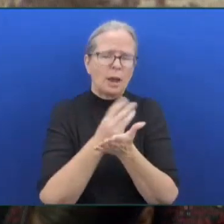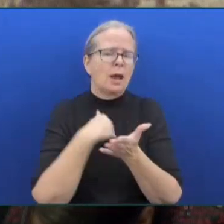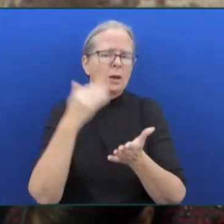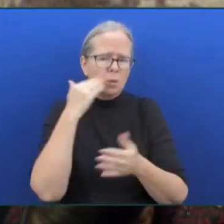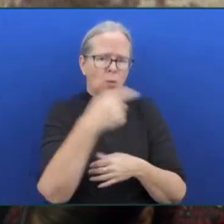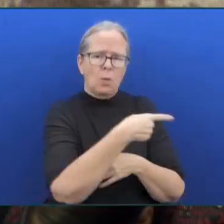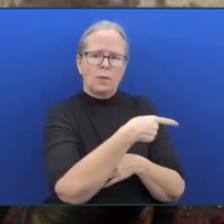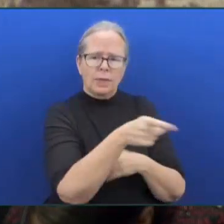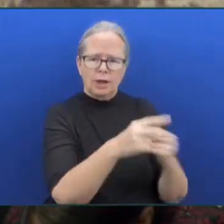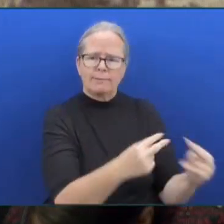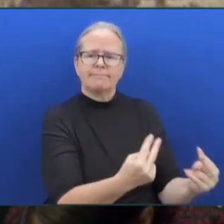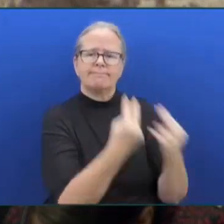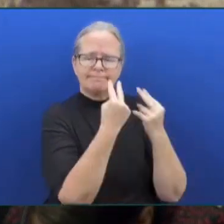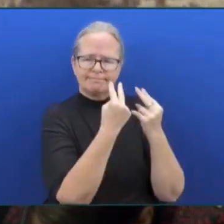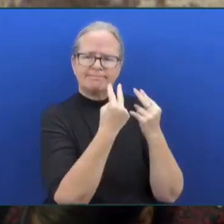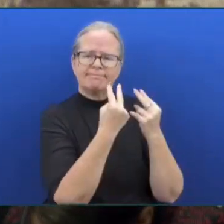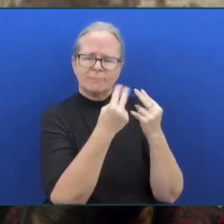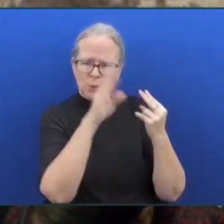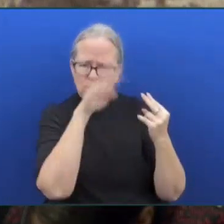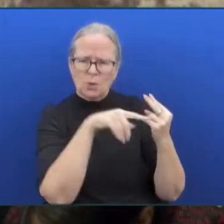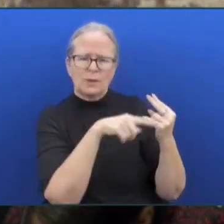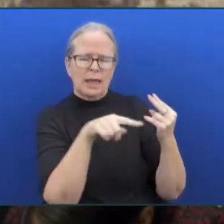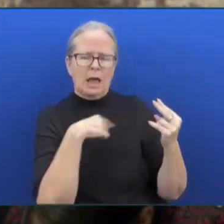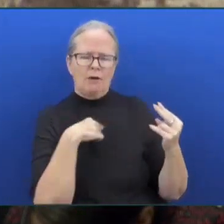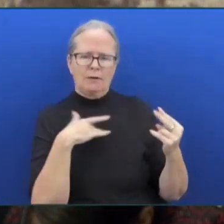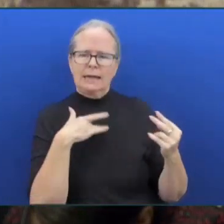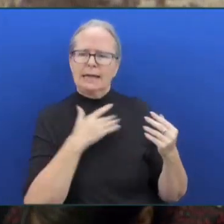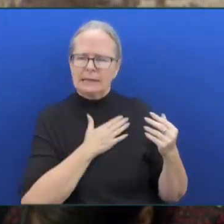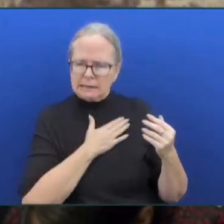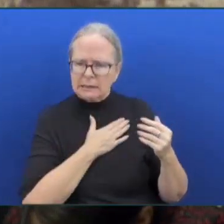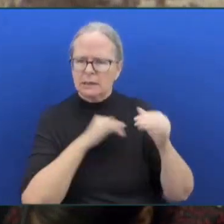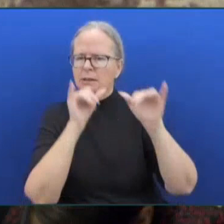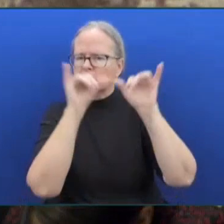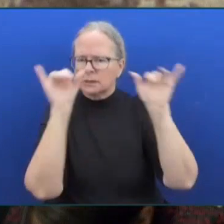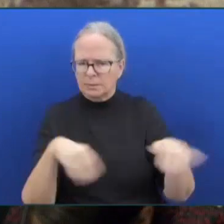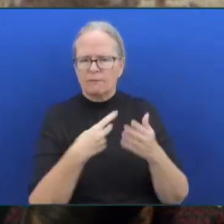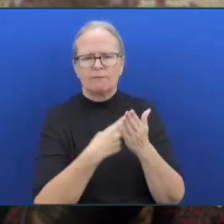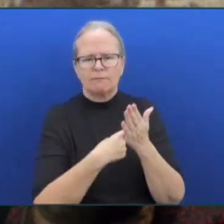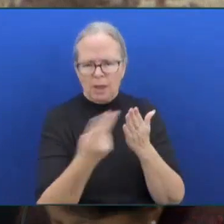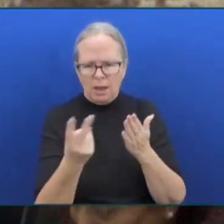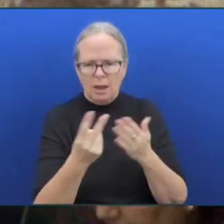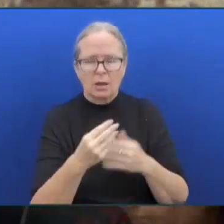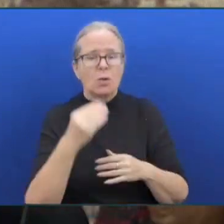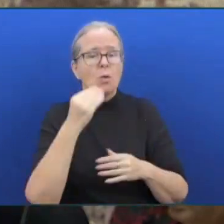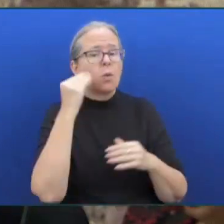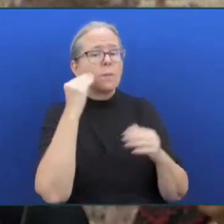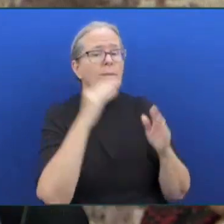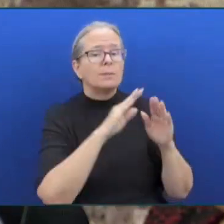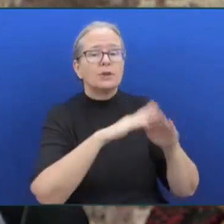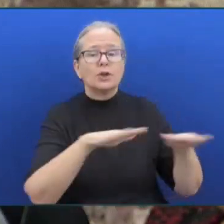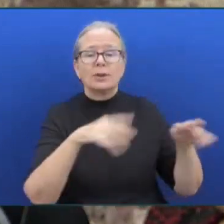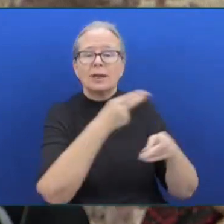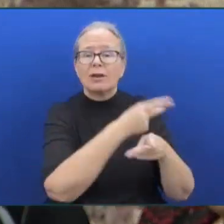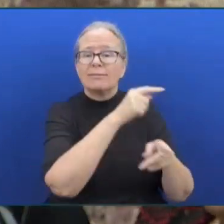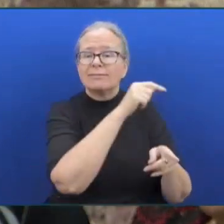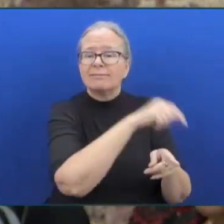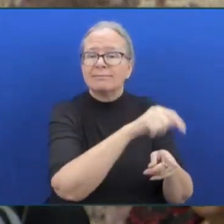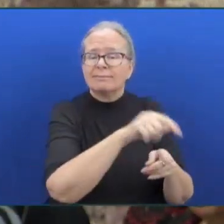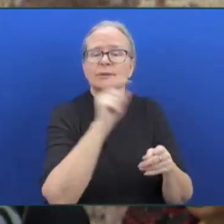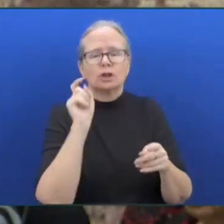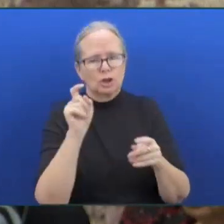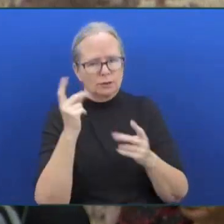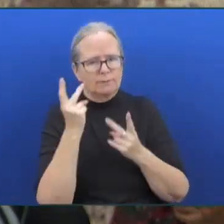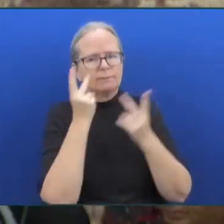And homes need to be properly assessed. Children need to be seen, and they need to be seen regularly. Basic social